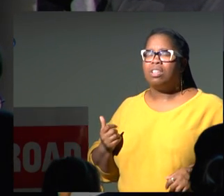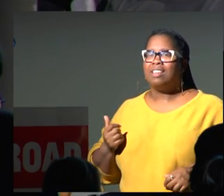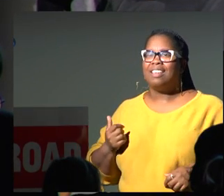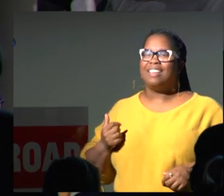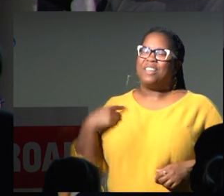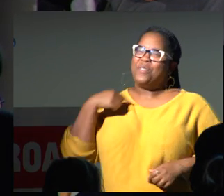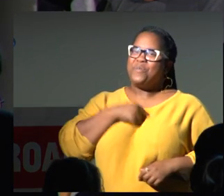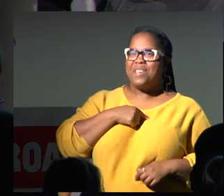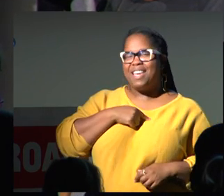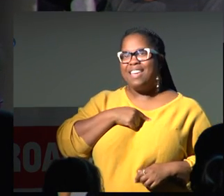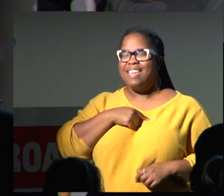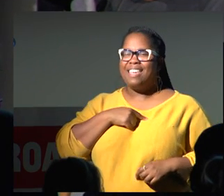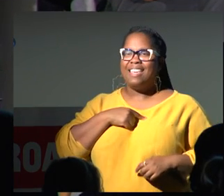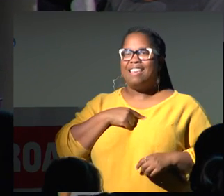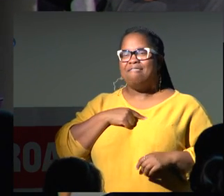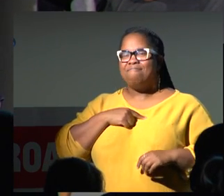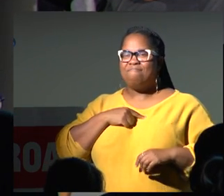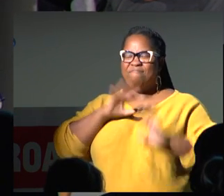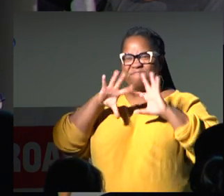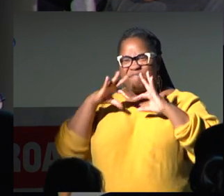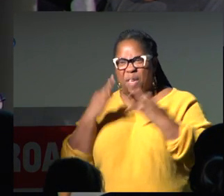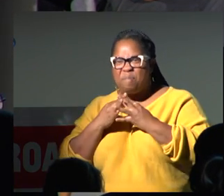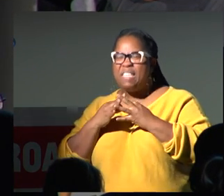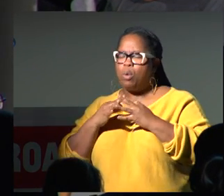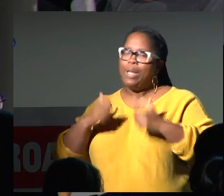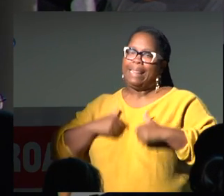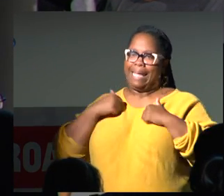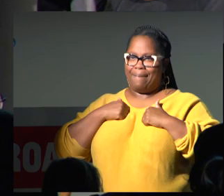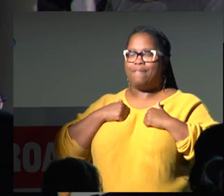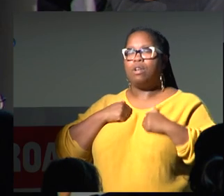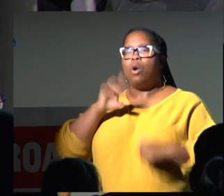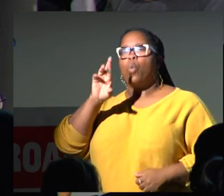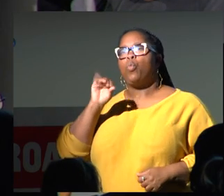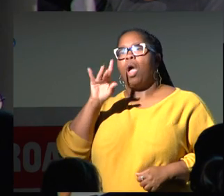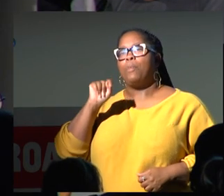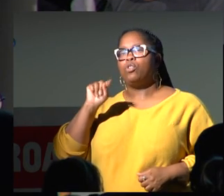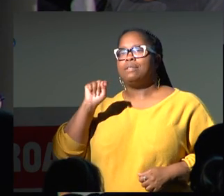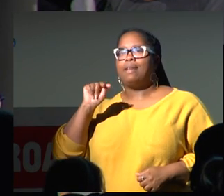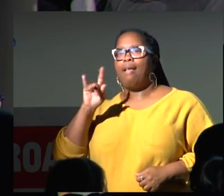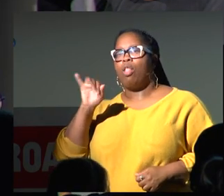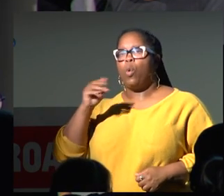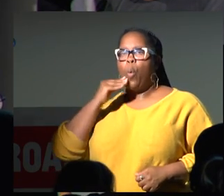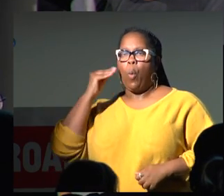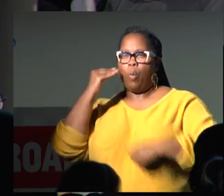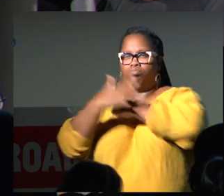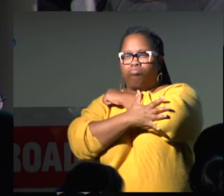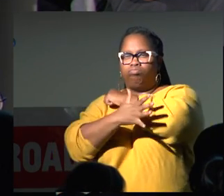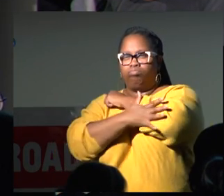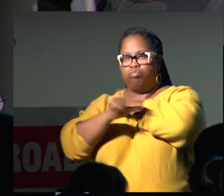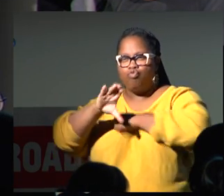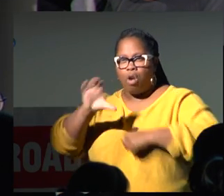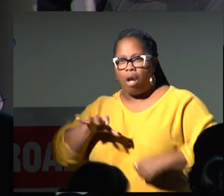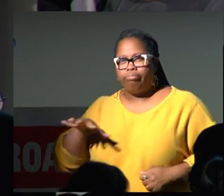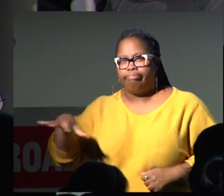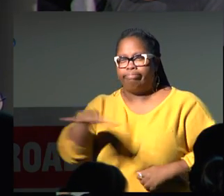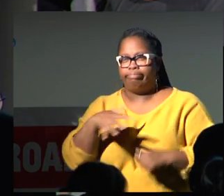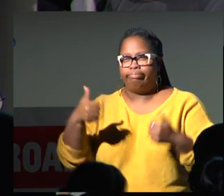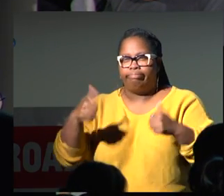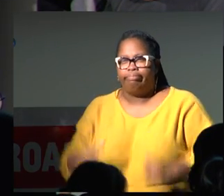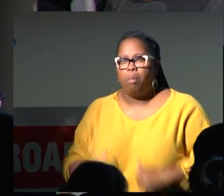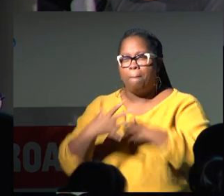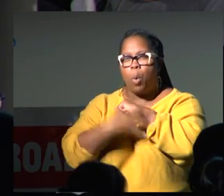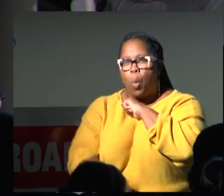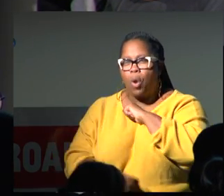And we were living in the Robert Taylor Homes in Chicago, this public tenement housing, right. And my father would bring home with